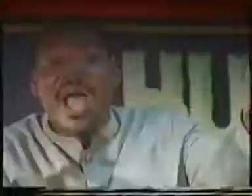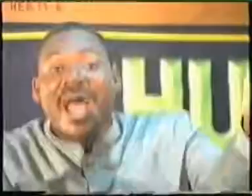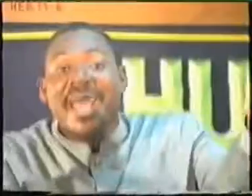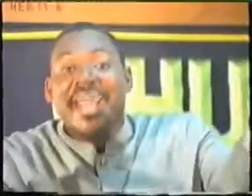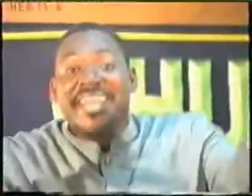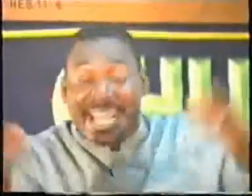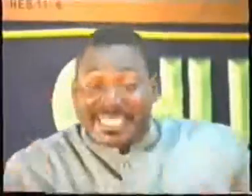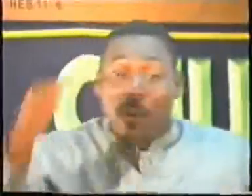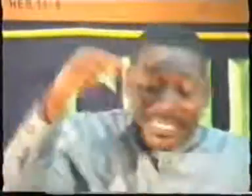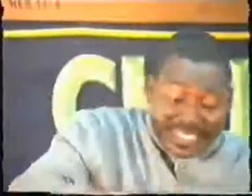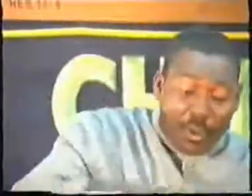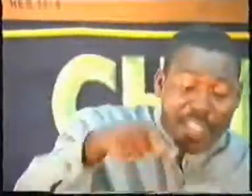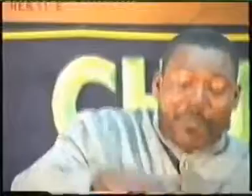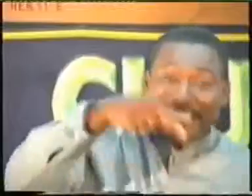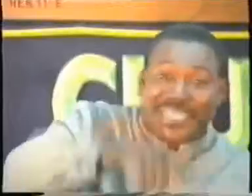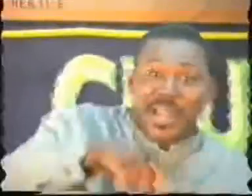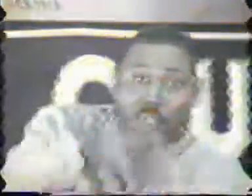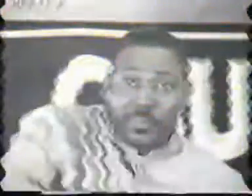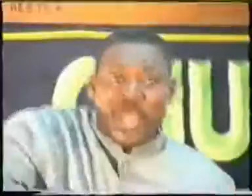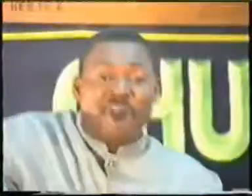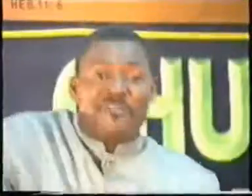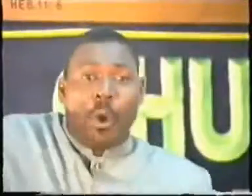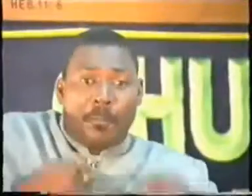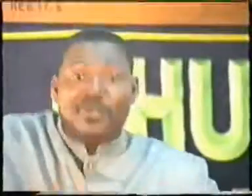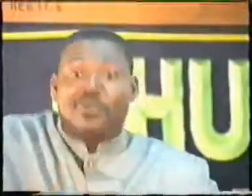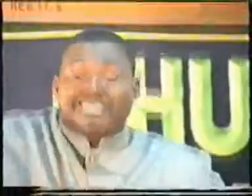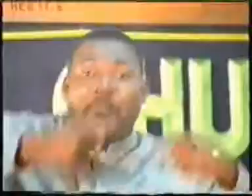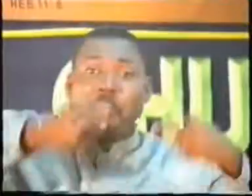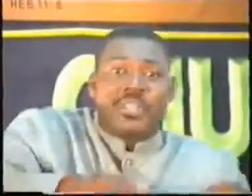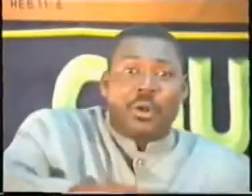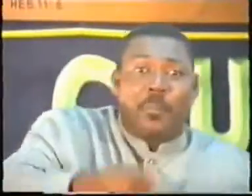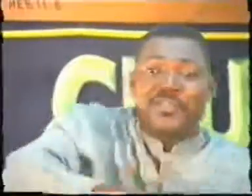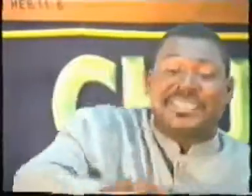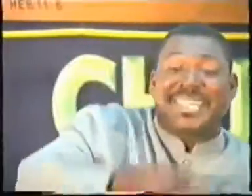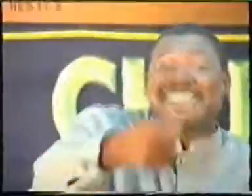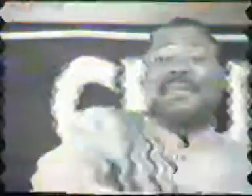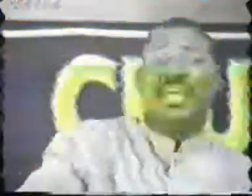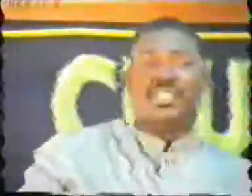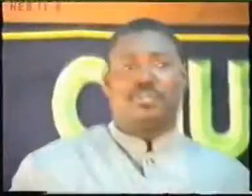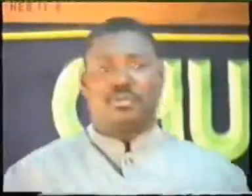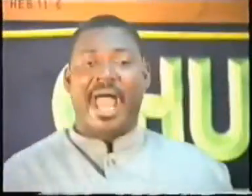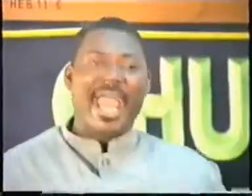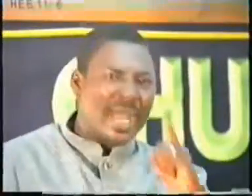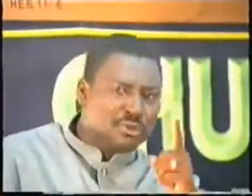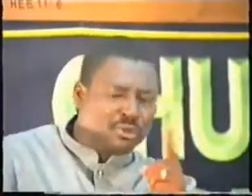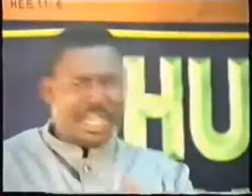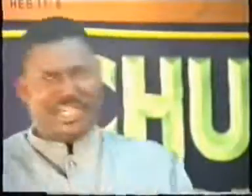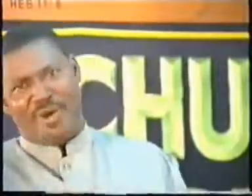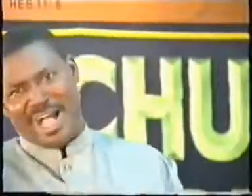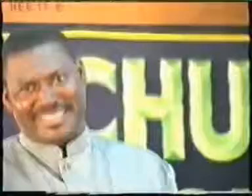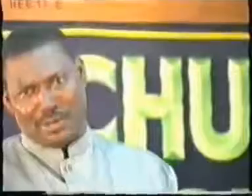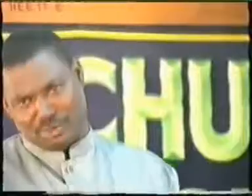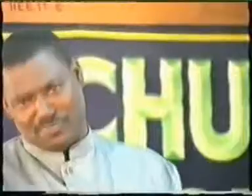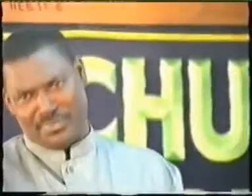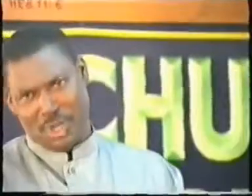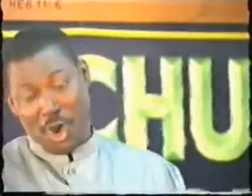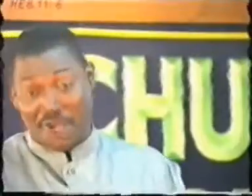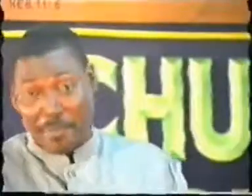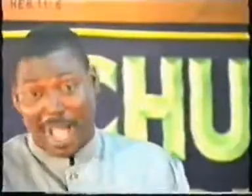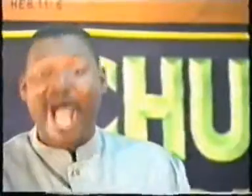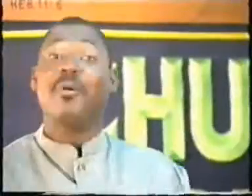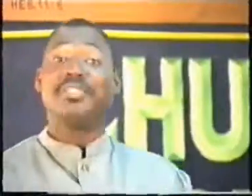sempa na se wo ba ji onyankopon asam na tum na afri wo pem de sika gwa onyankopon adwuma so na sam echi anzo so a ene so so egina wo anka